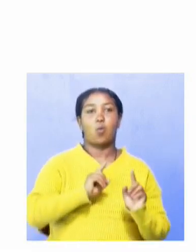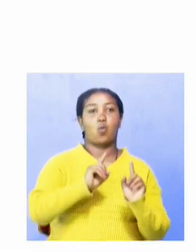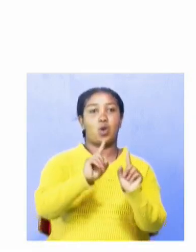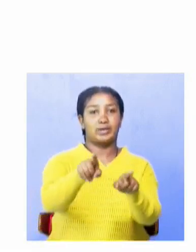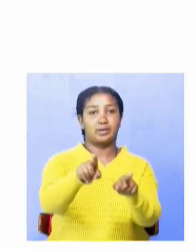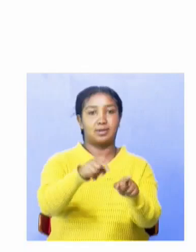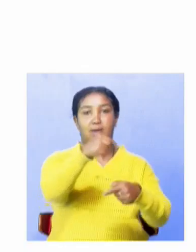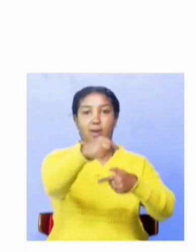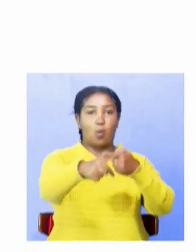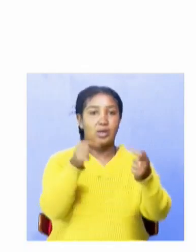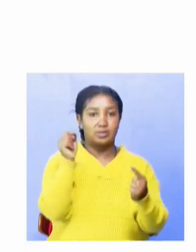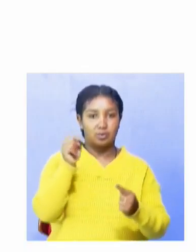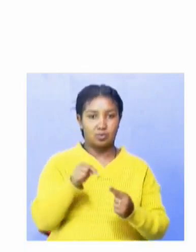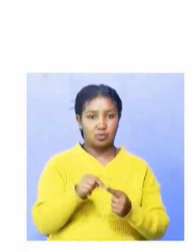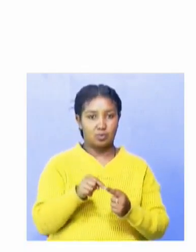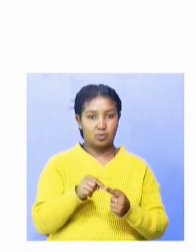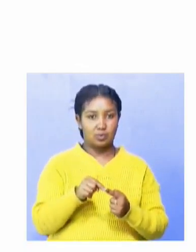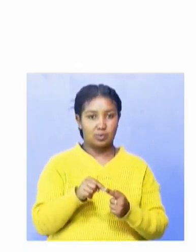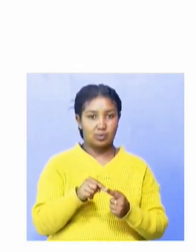to